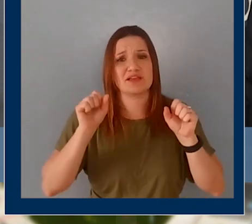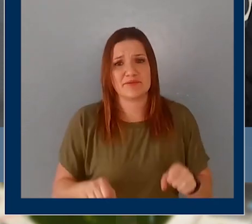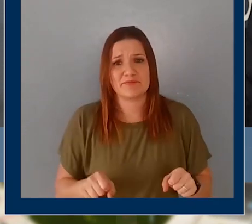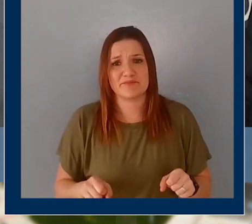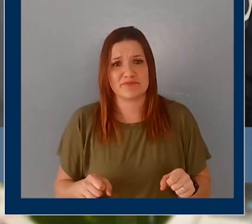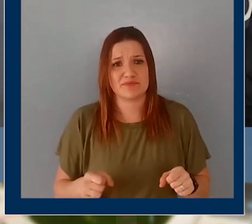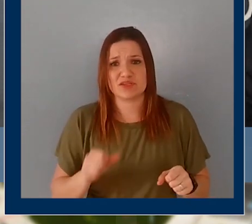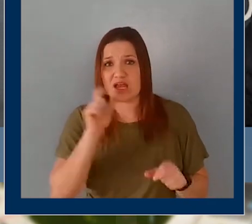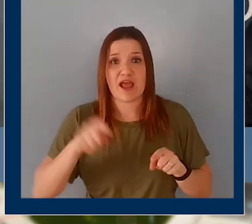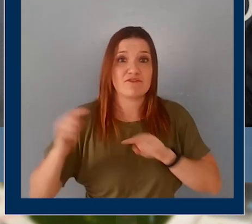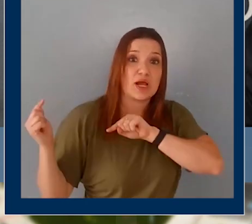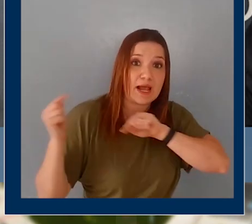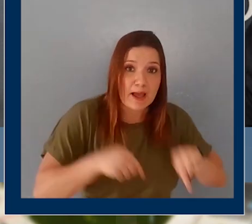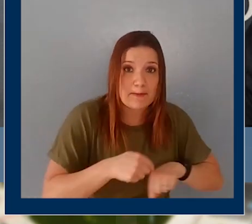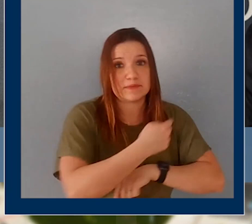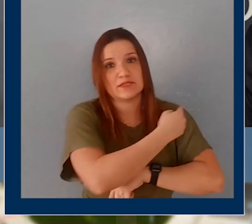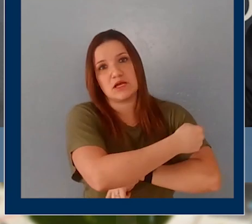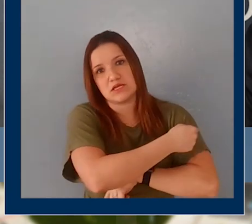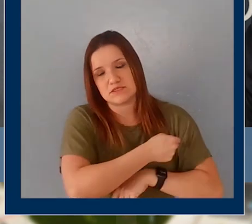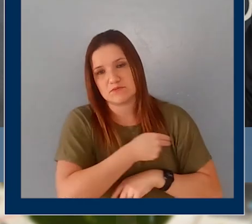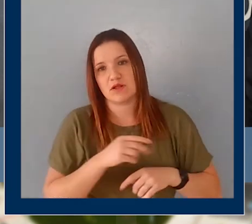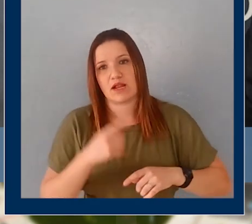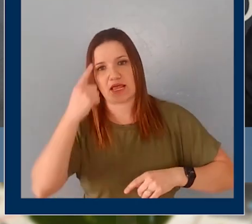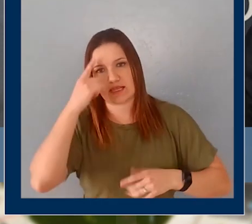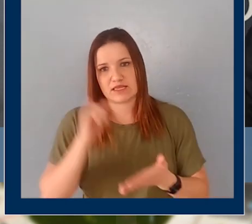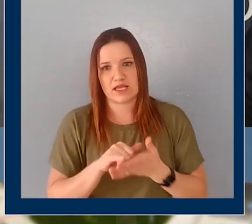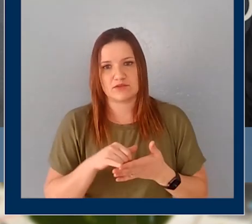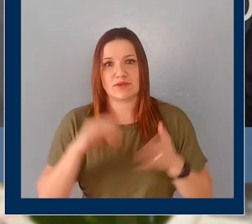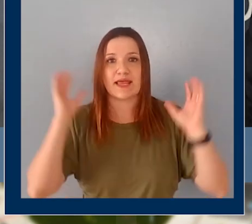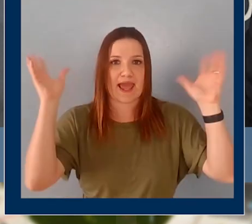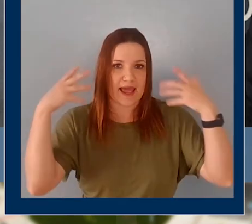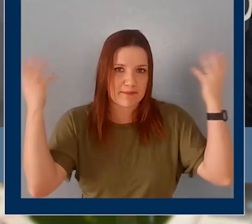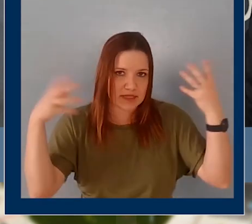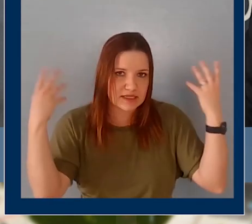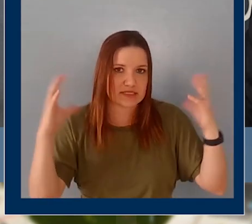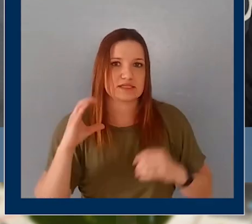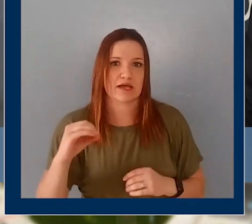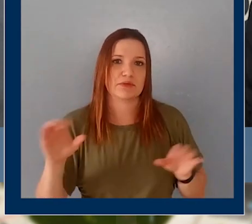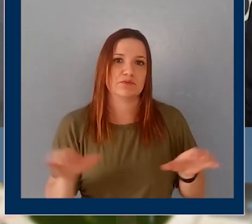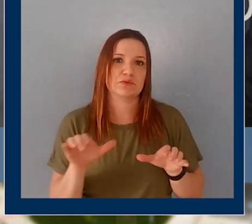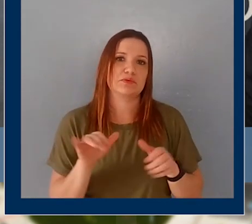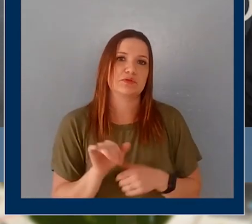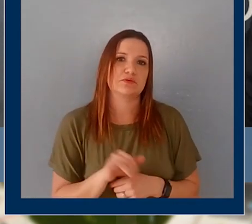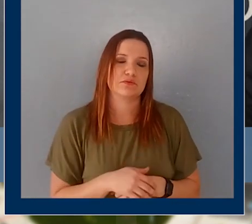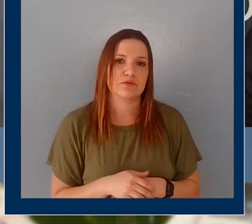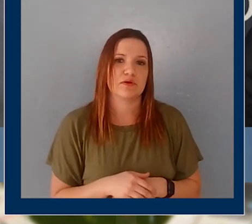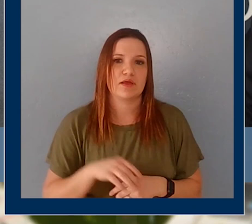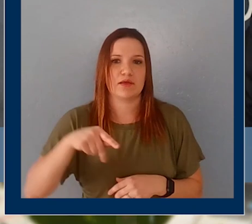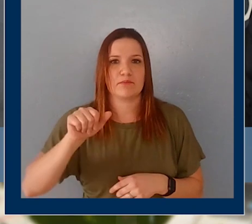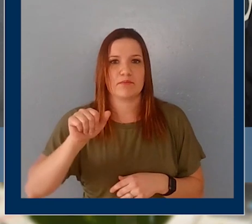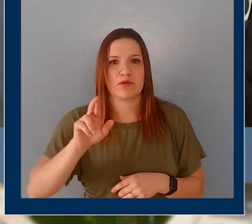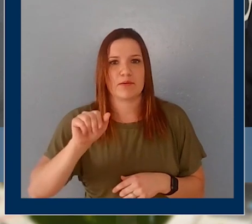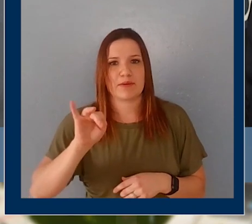field and determining whether they really need to go to the hospital or not. They would never do